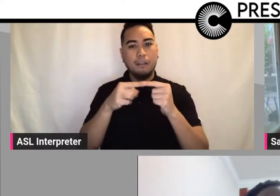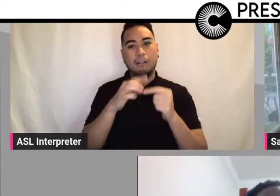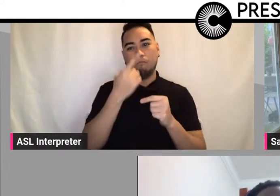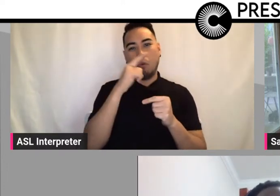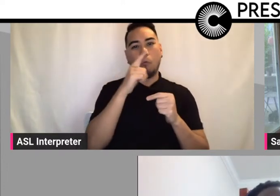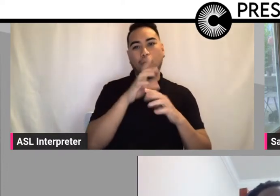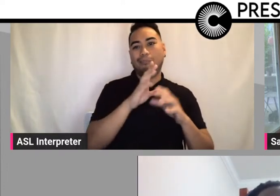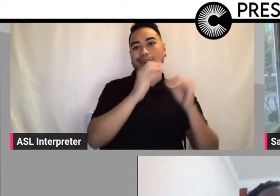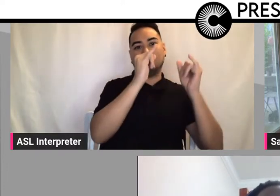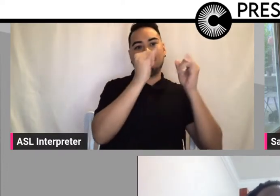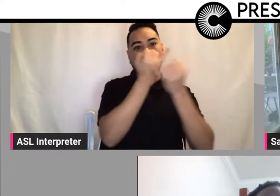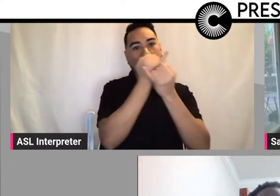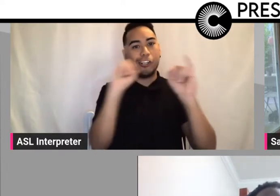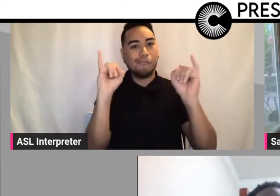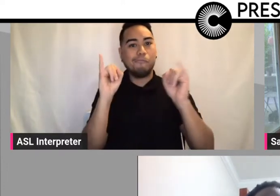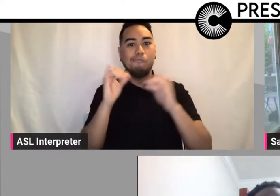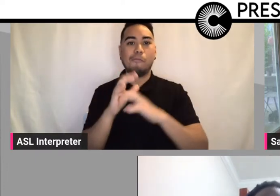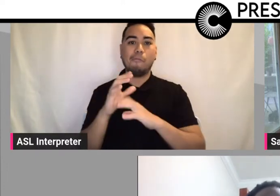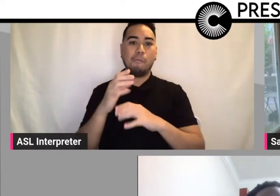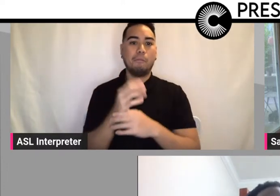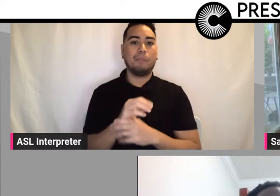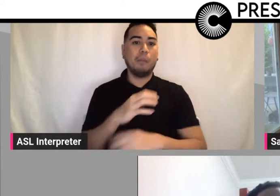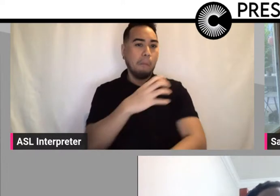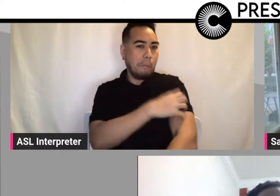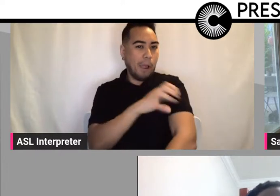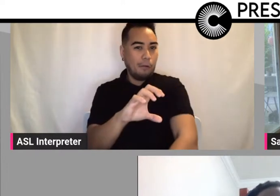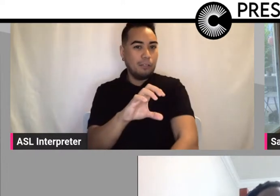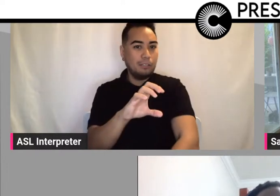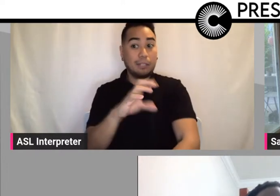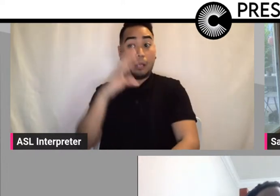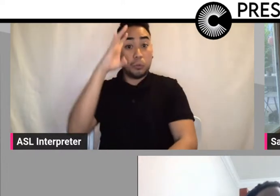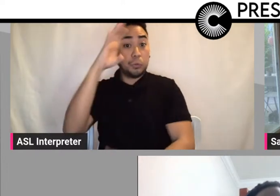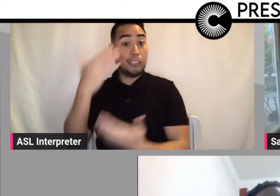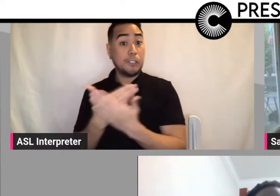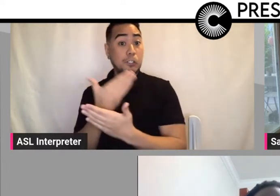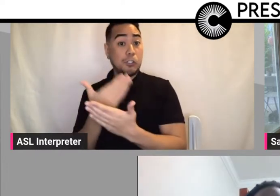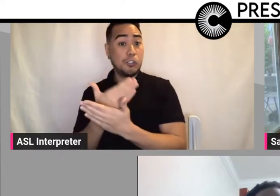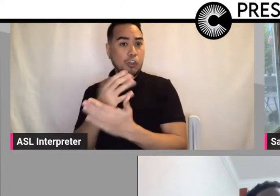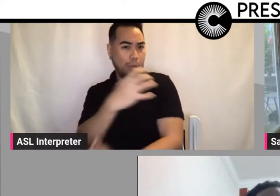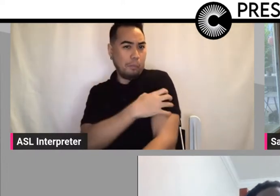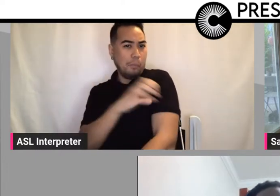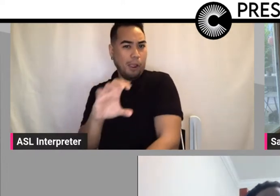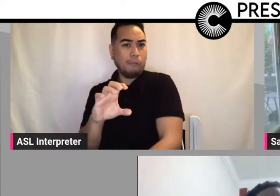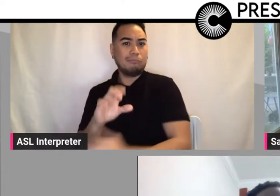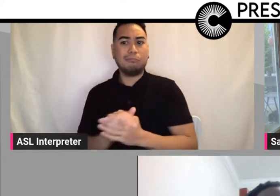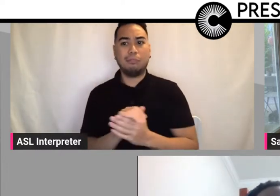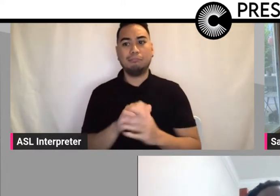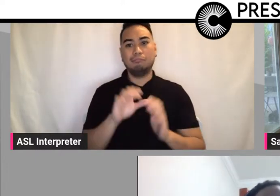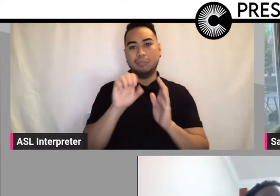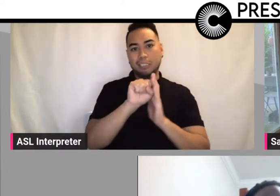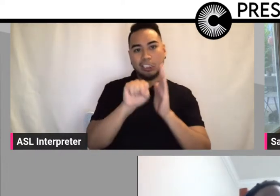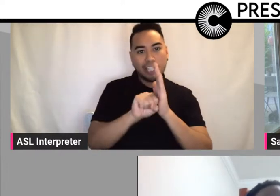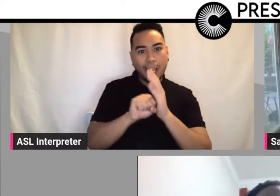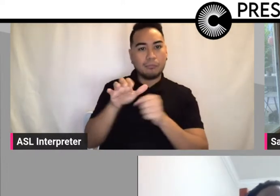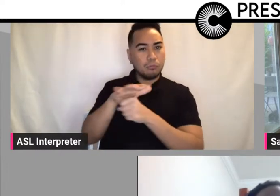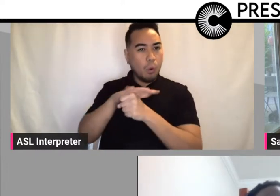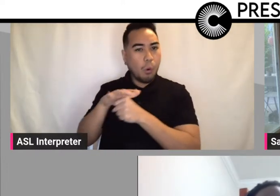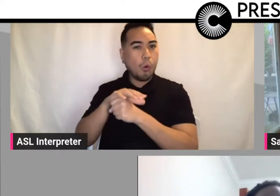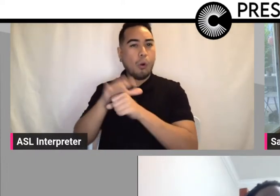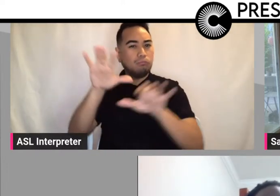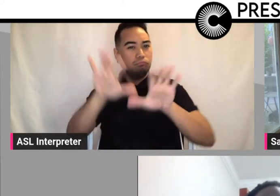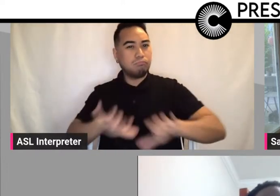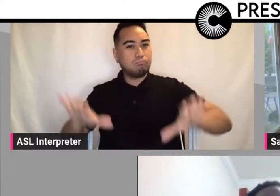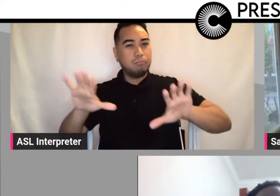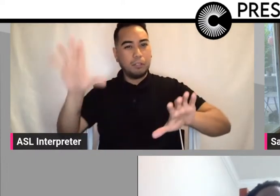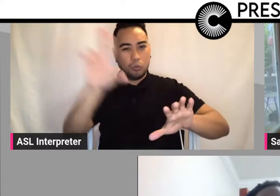political power that can drive a new progressive cycles in our cities, states, and nationally. The curriculum helps us